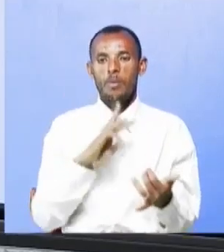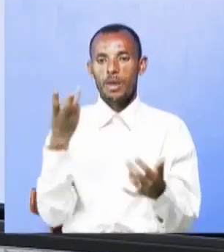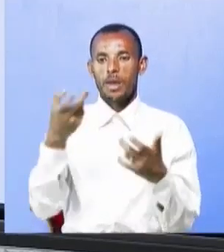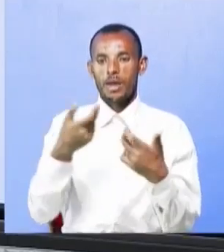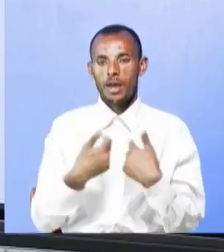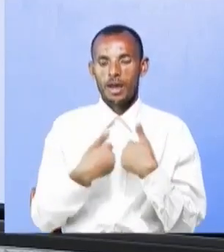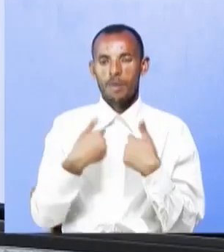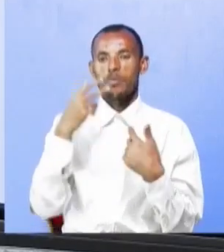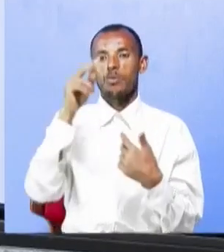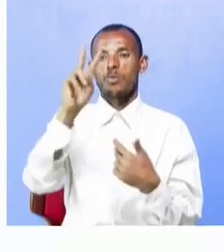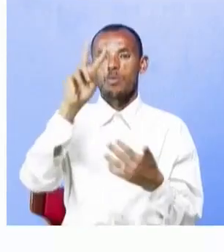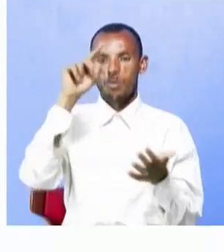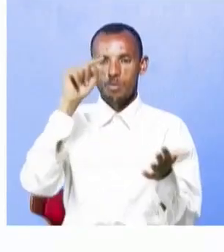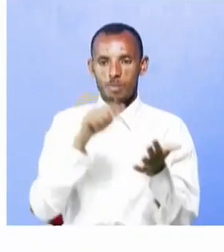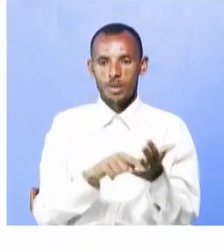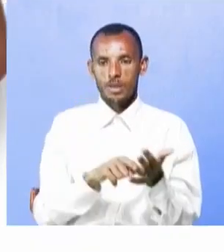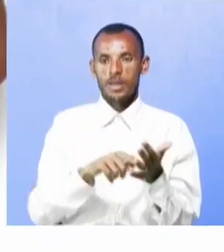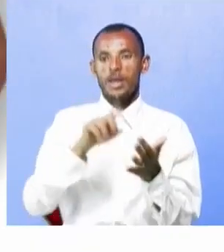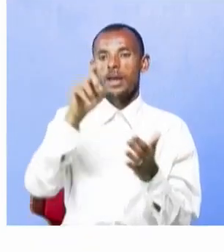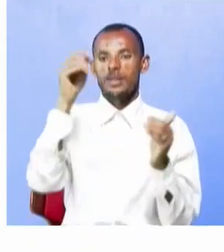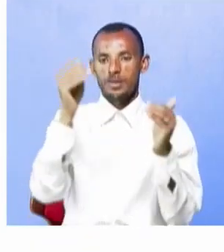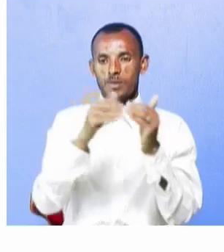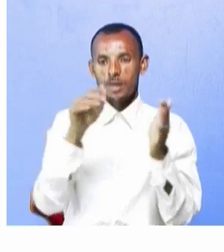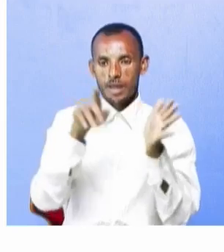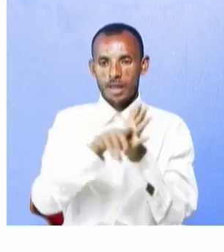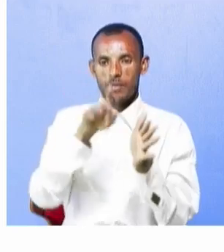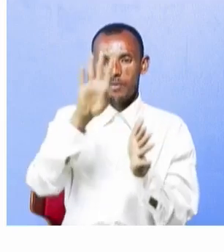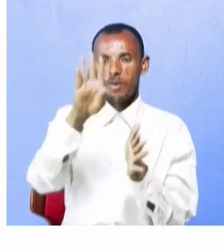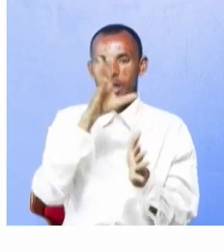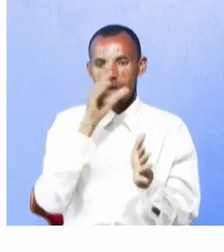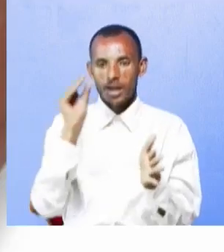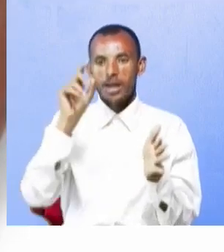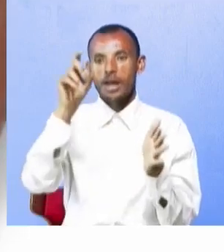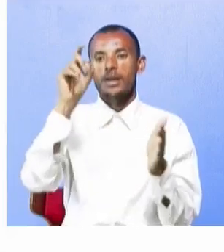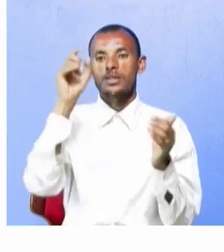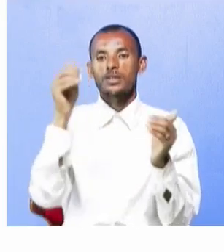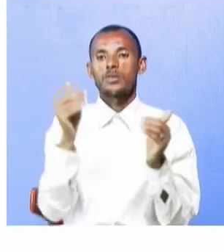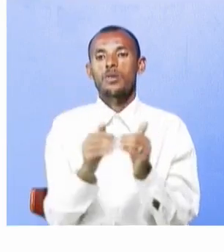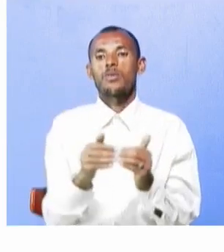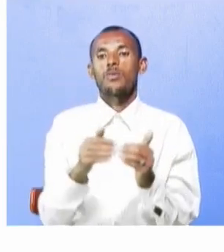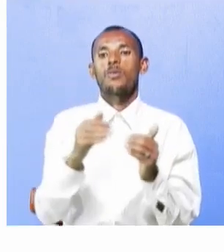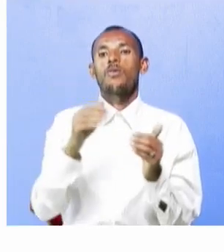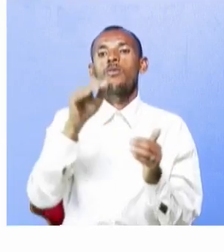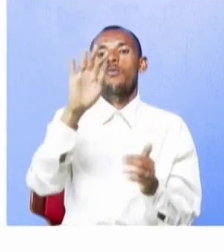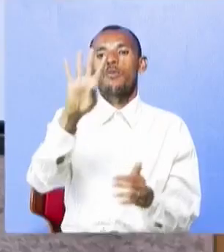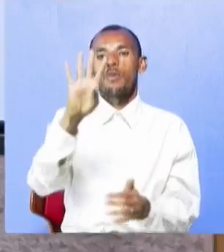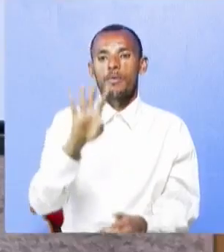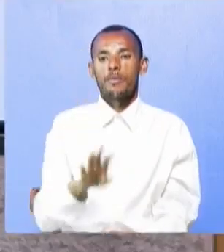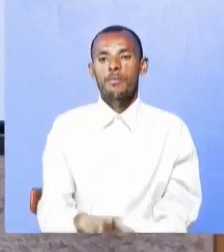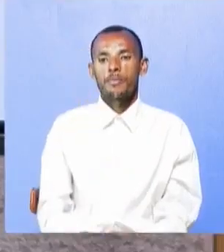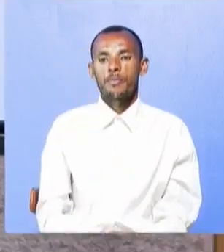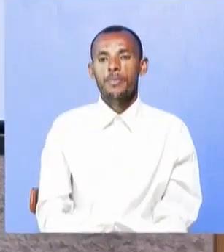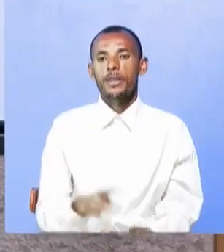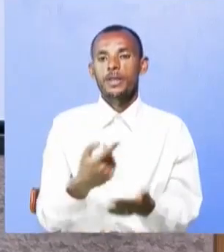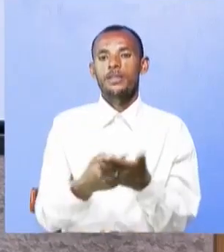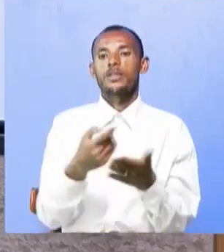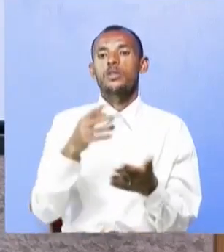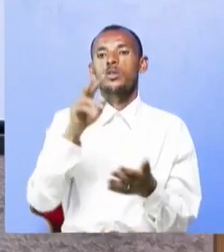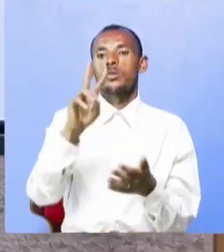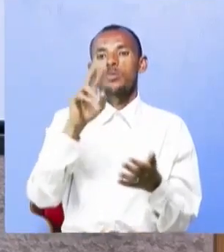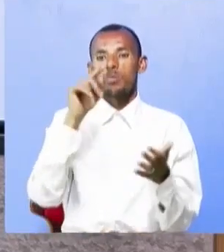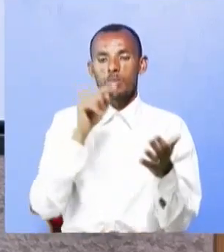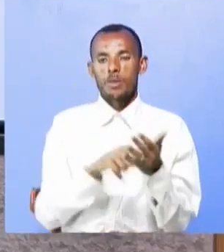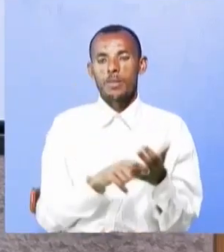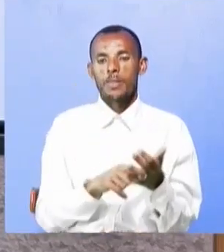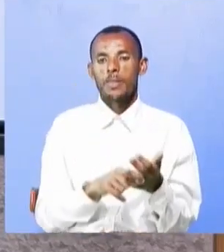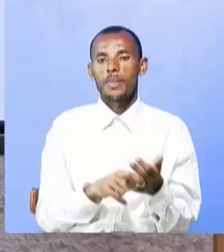2 points. X is equals to minus 4 and x is equals to 4. Okay, through these 2 points, you